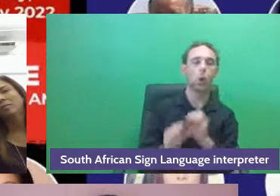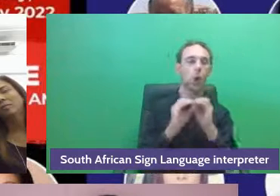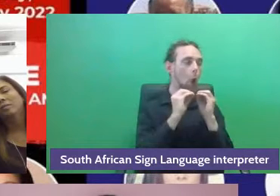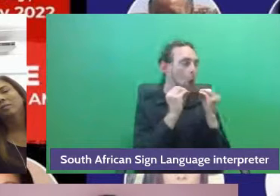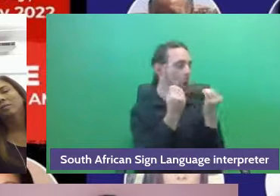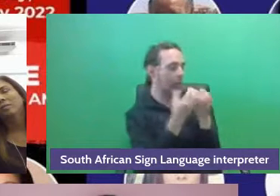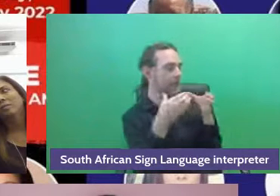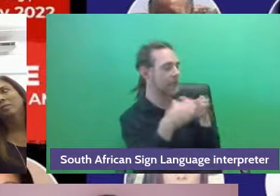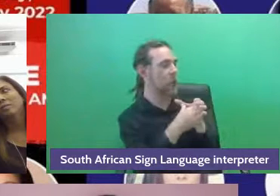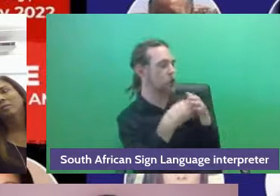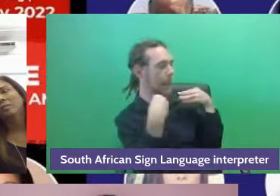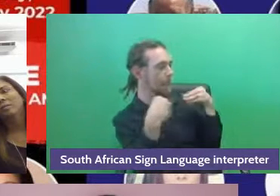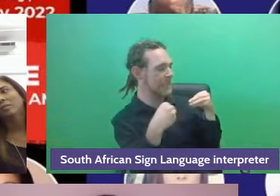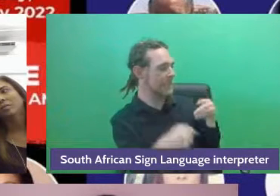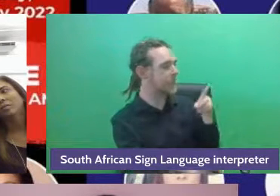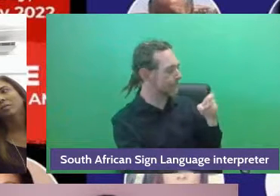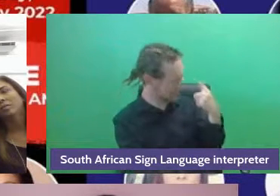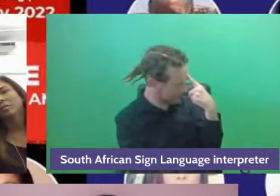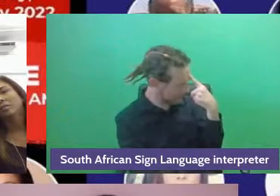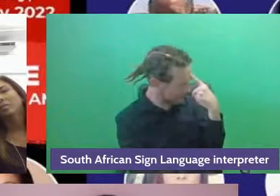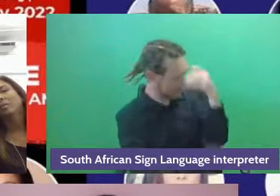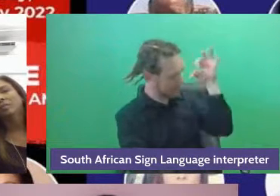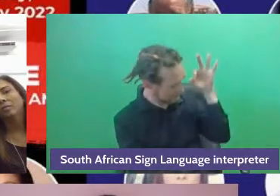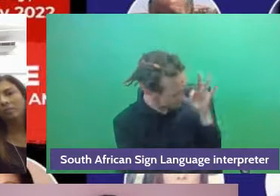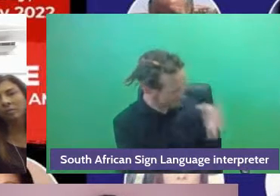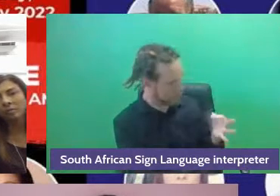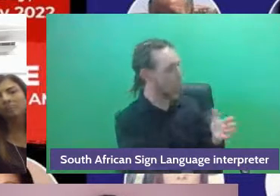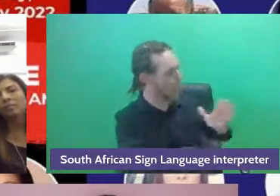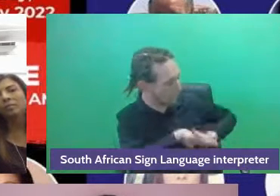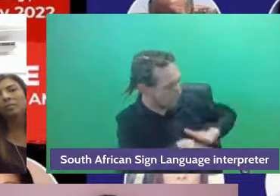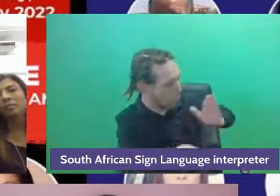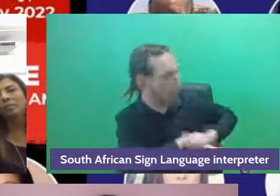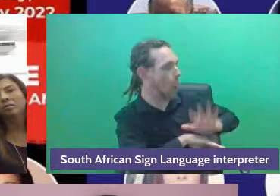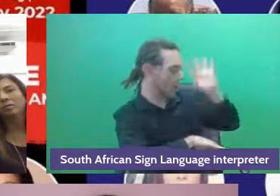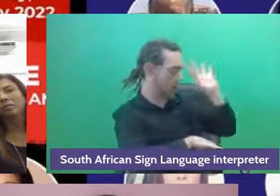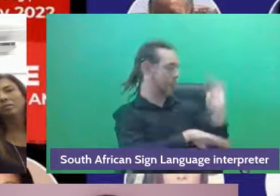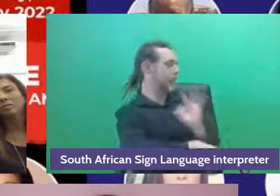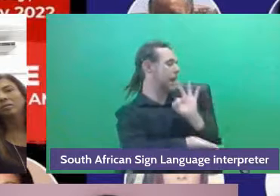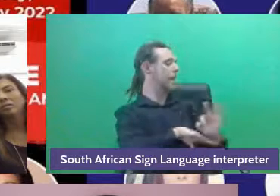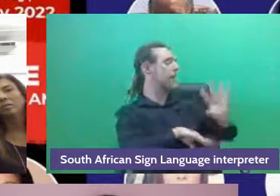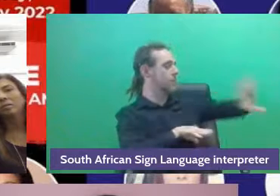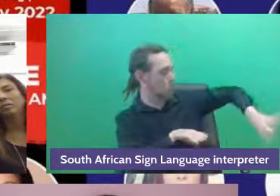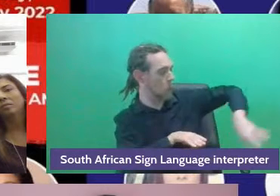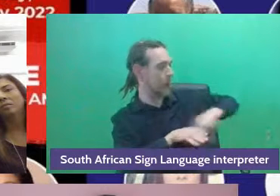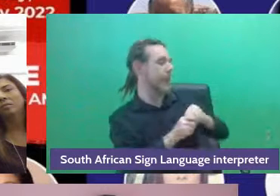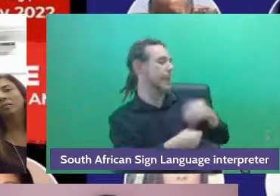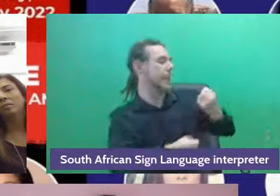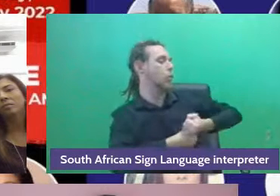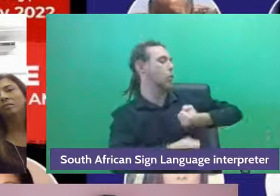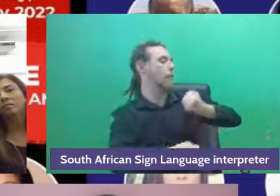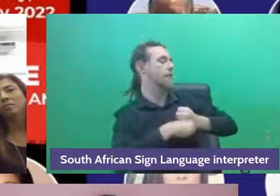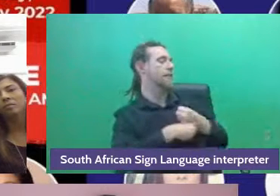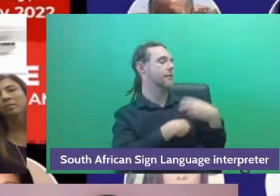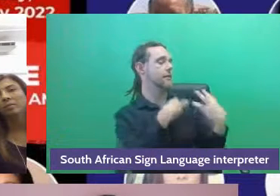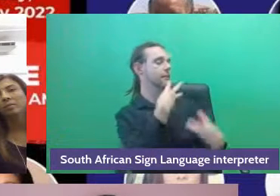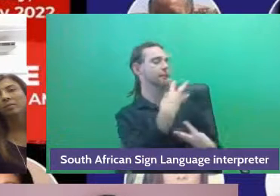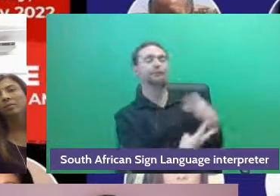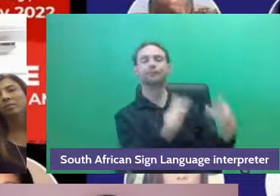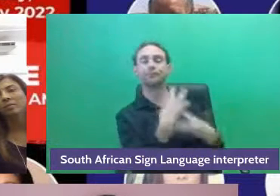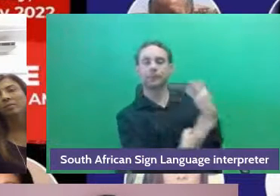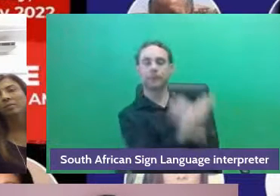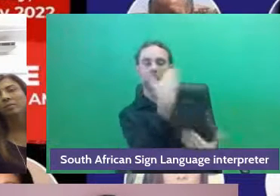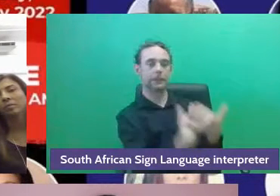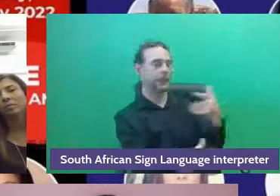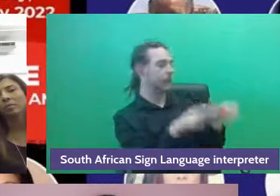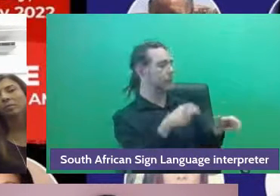should really endeavor to be more progressive and more inclusive in these processes. And thank you so much for sharing